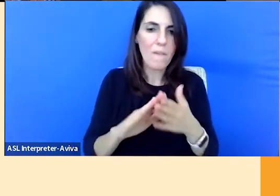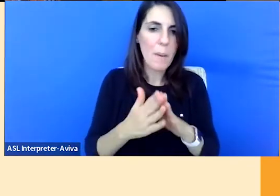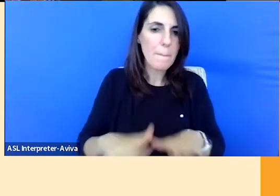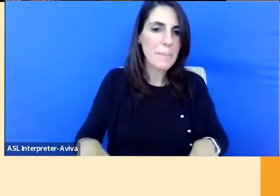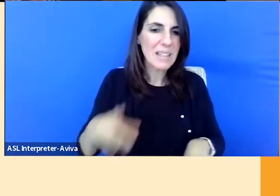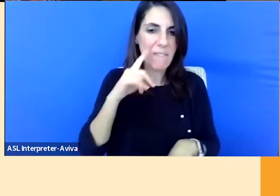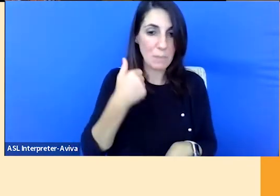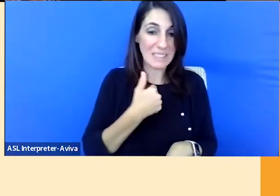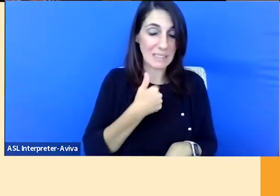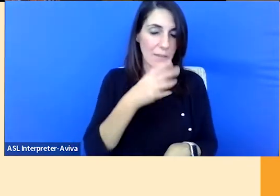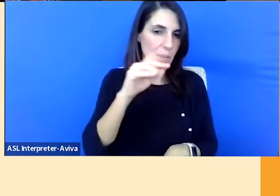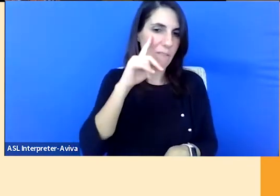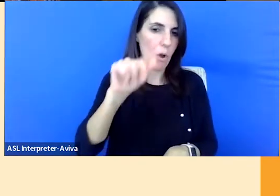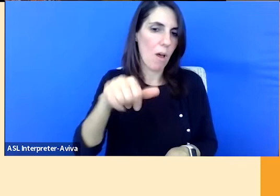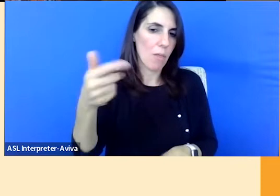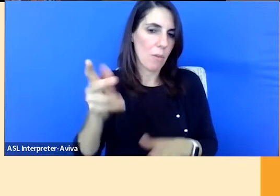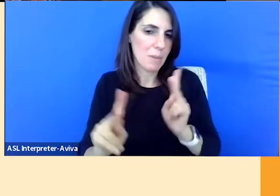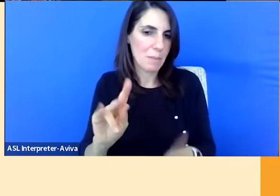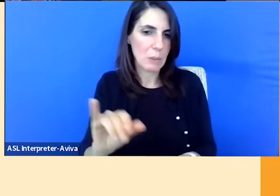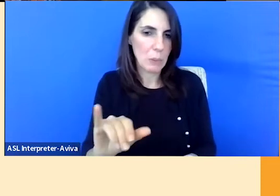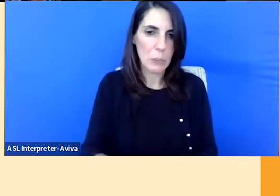and others,